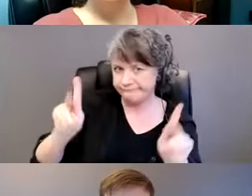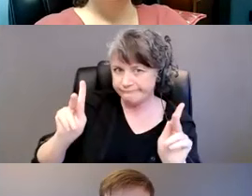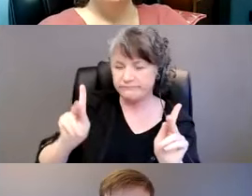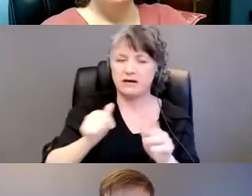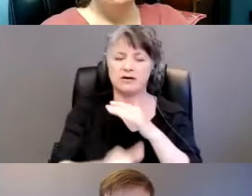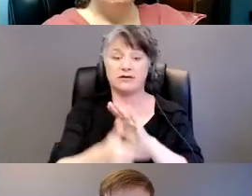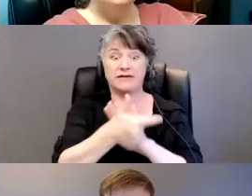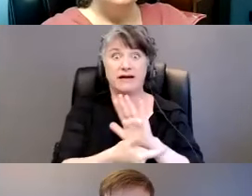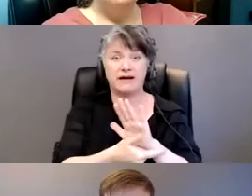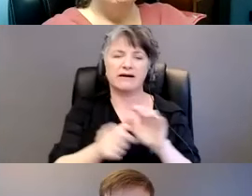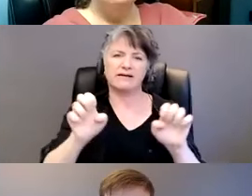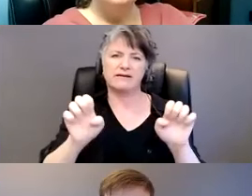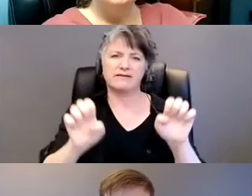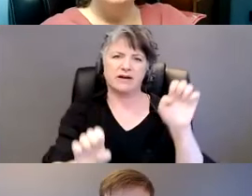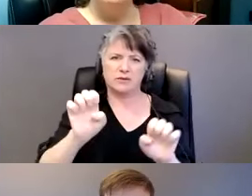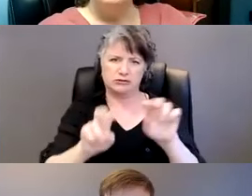acts.